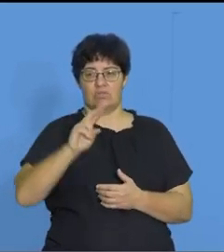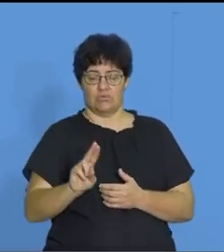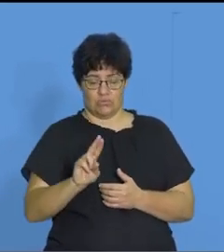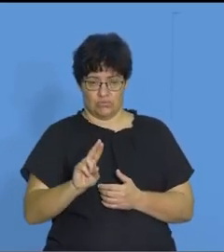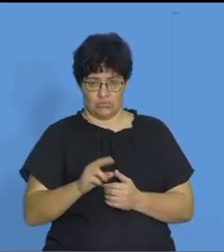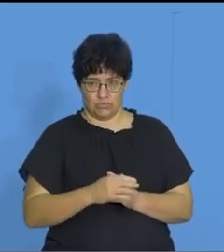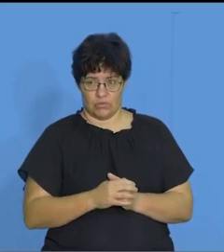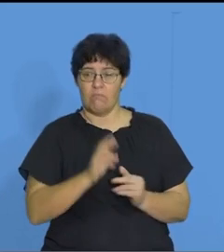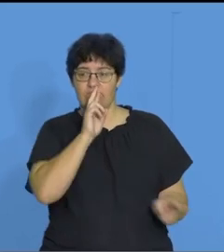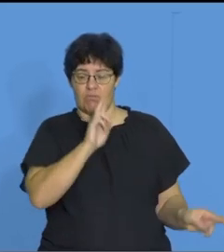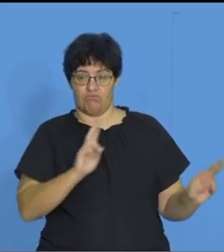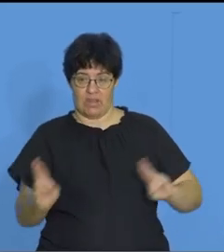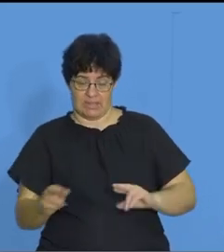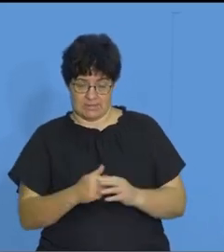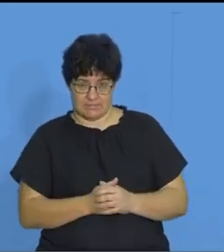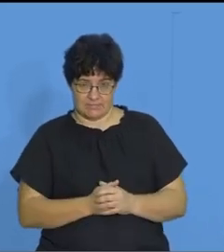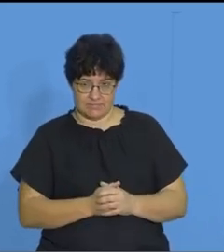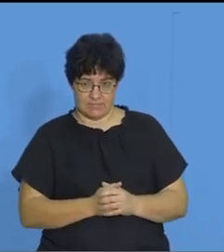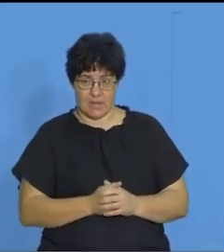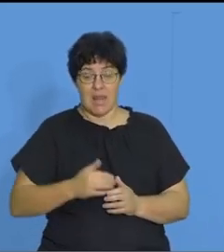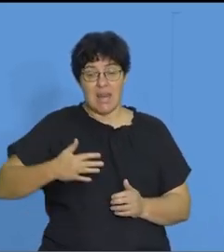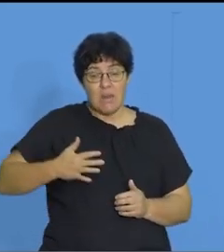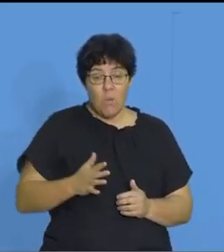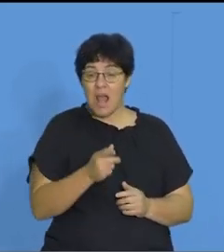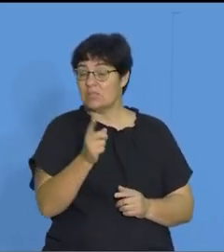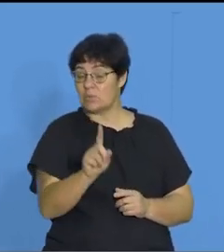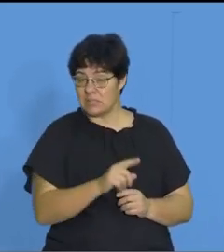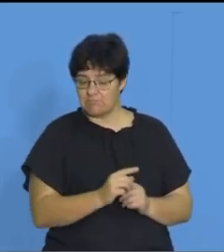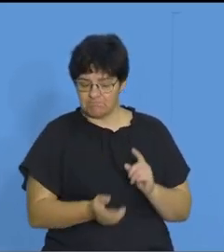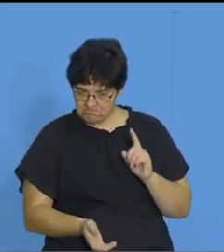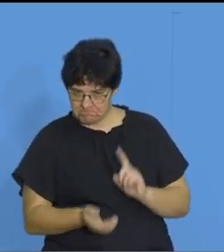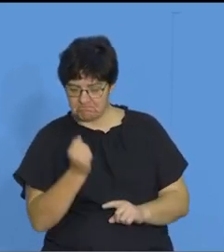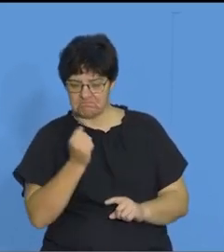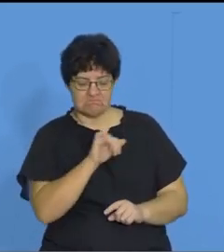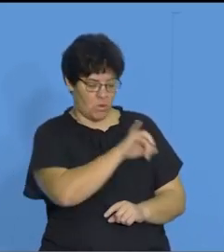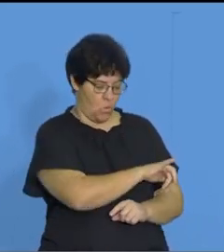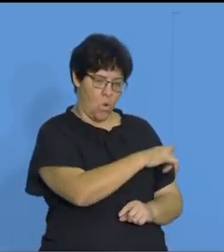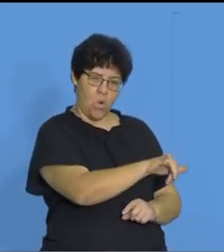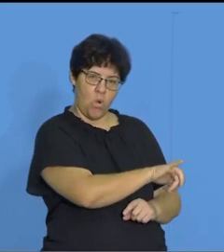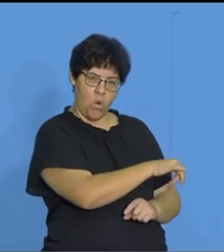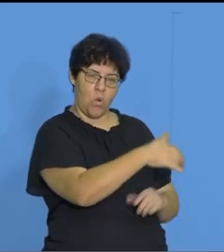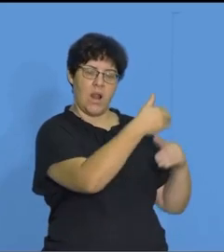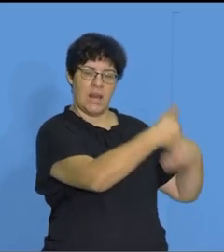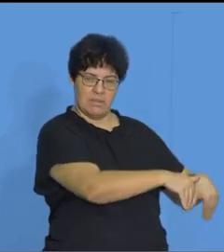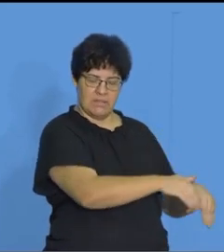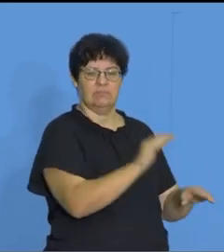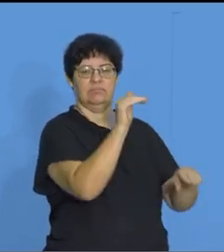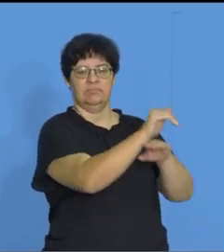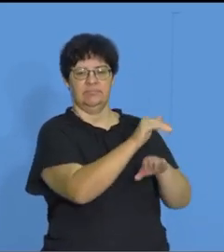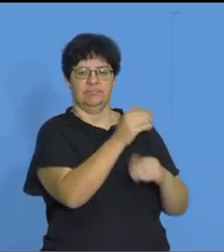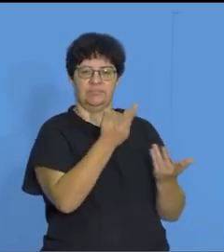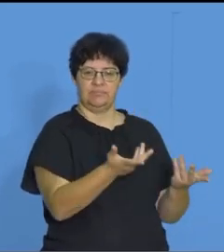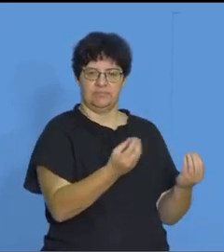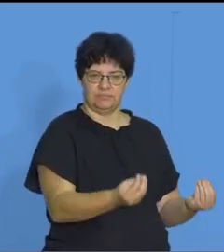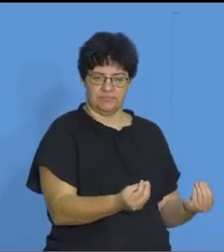Right, this is the equation of reaction. Now, we're also interested in determining which substance is the limiting reagent.